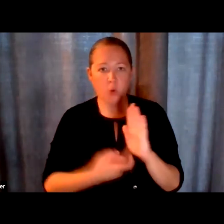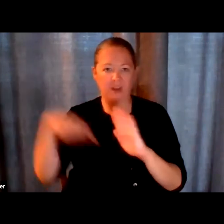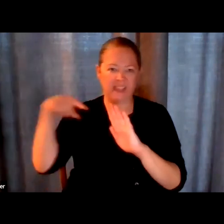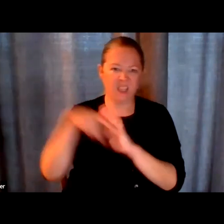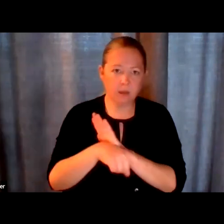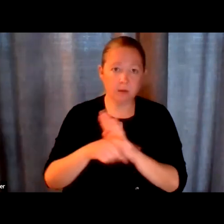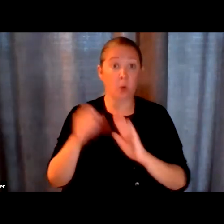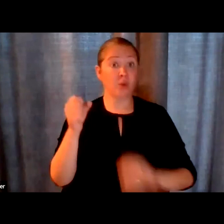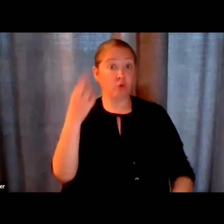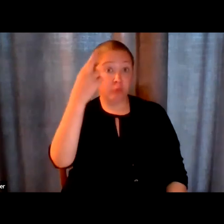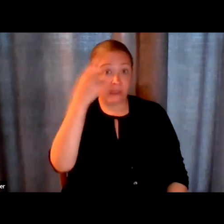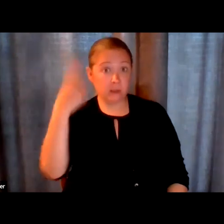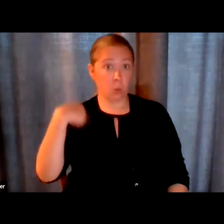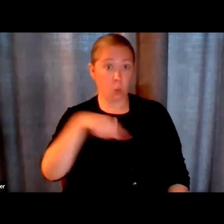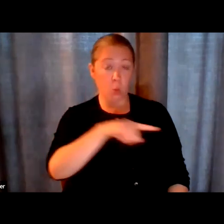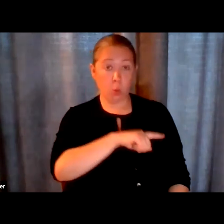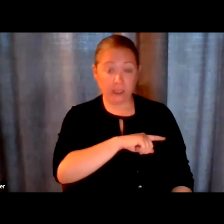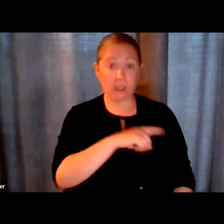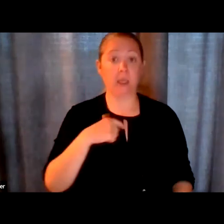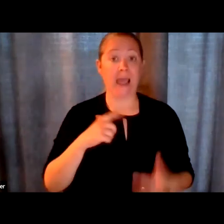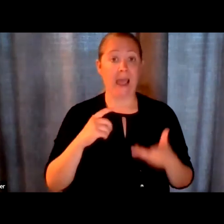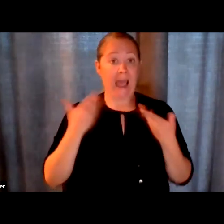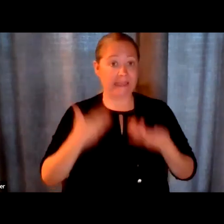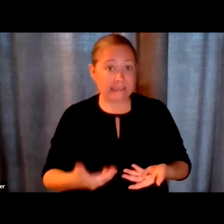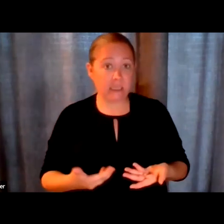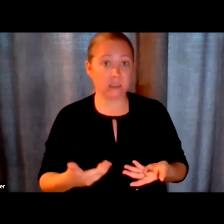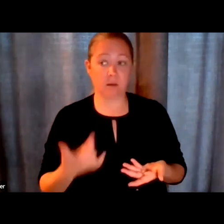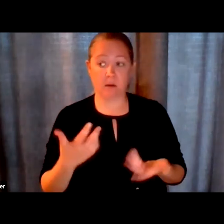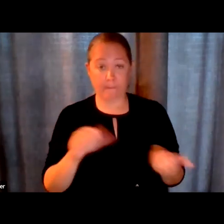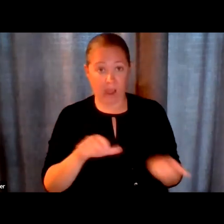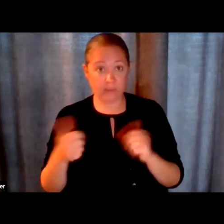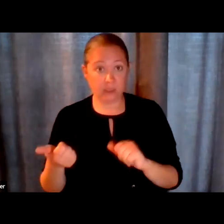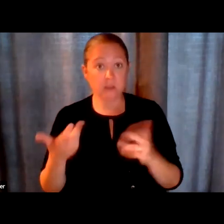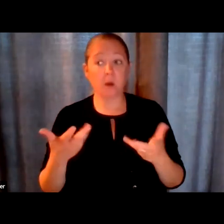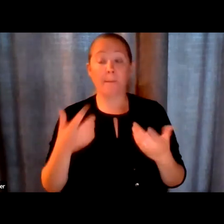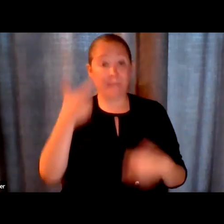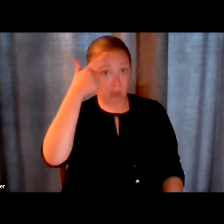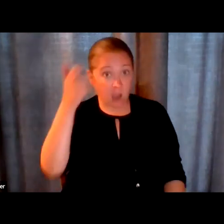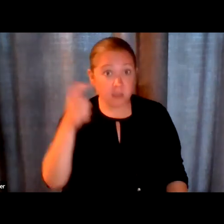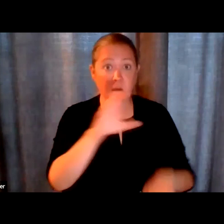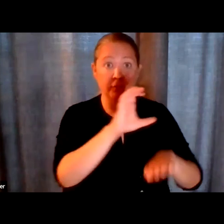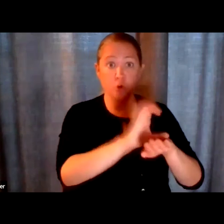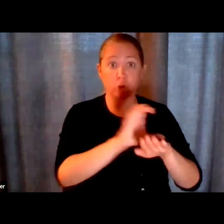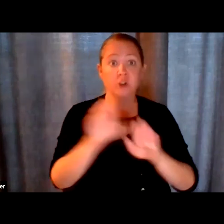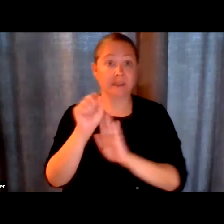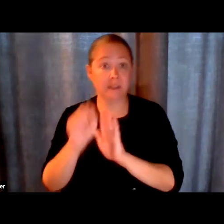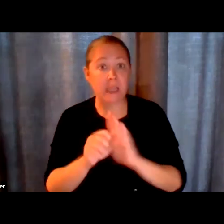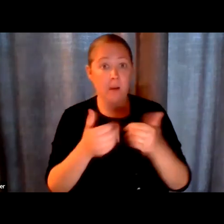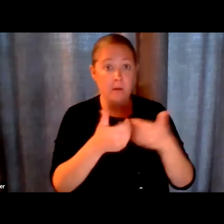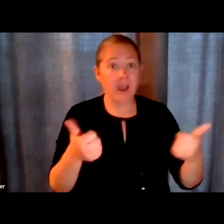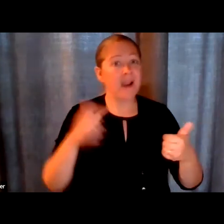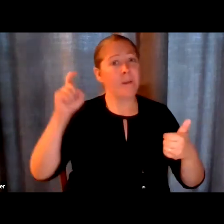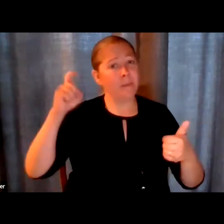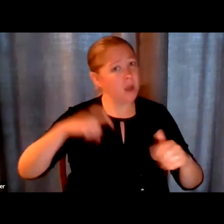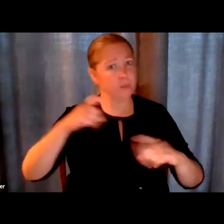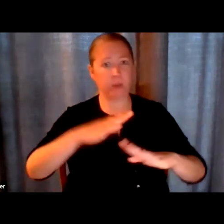we exist is because of separation of church and state. So we hold firmly to that line, and it must be protected by every generation.